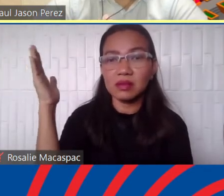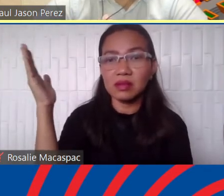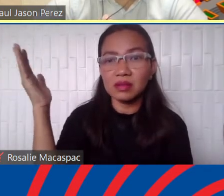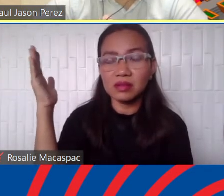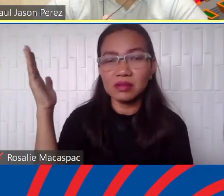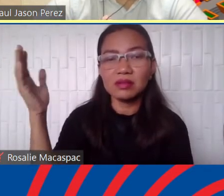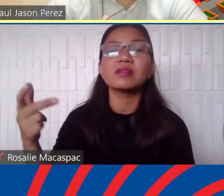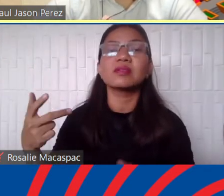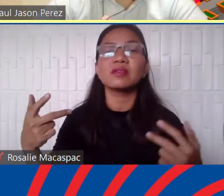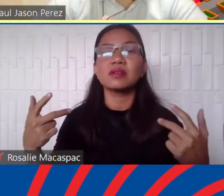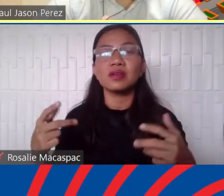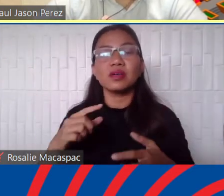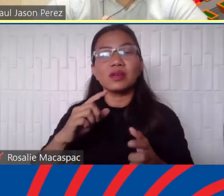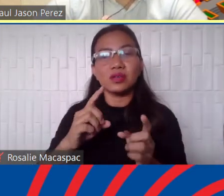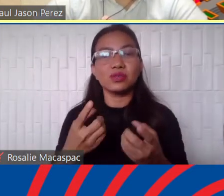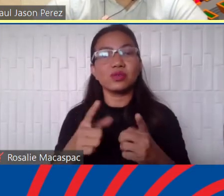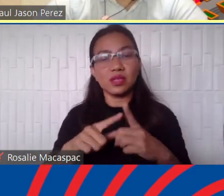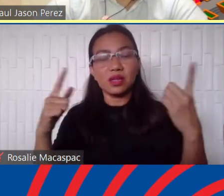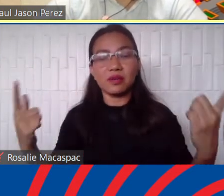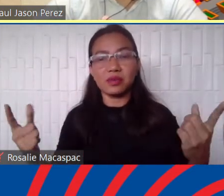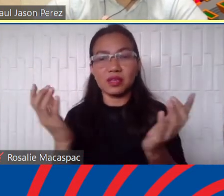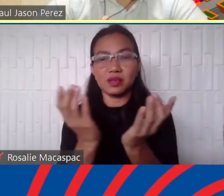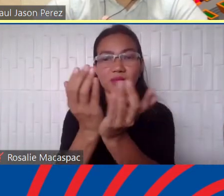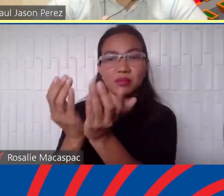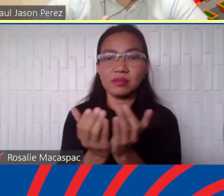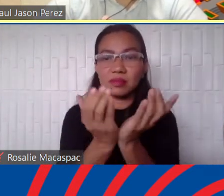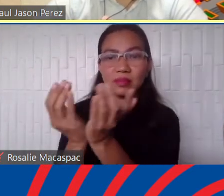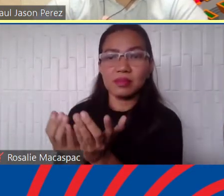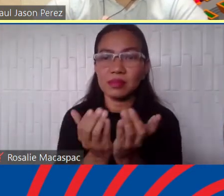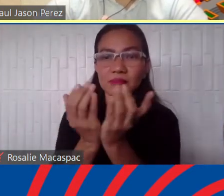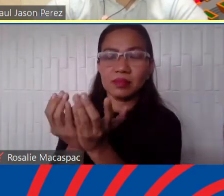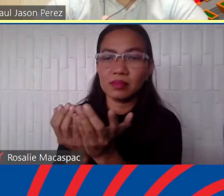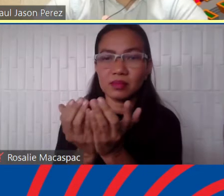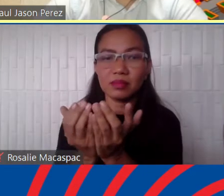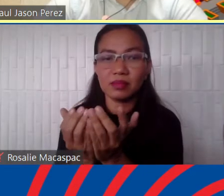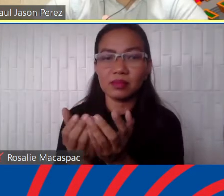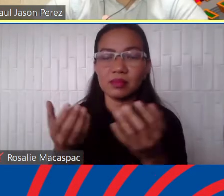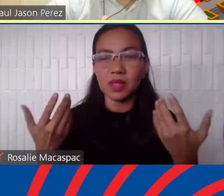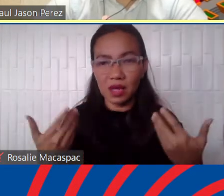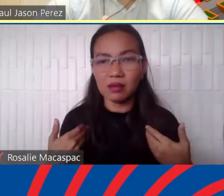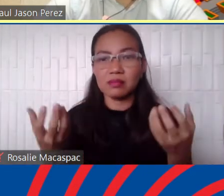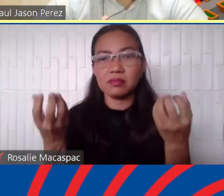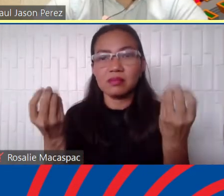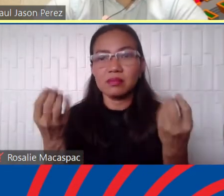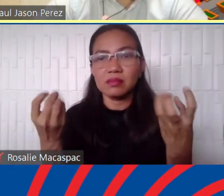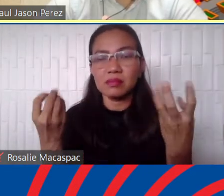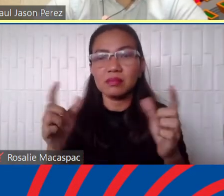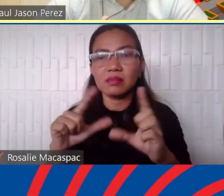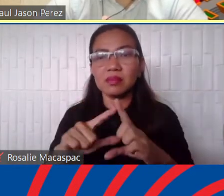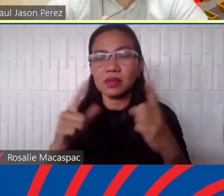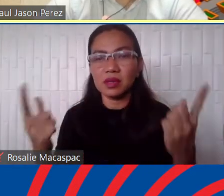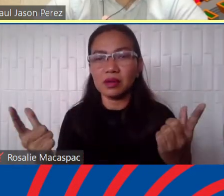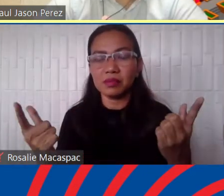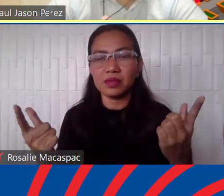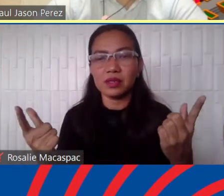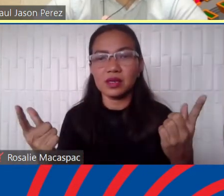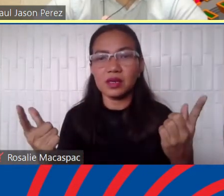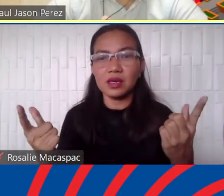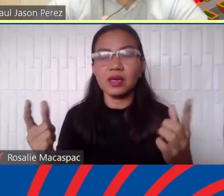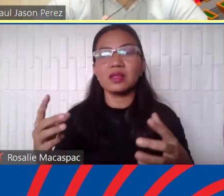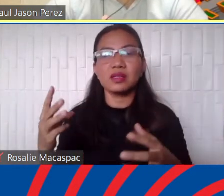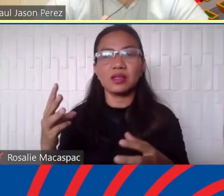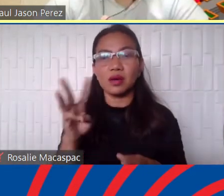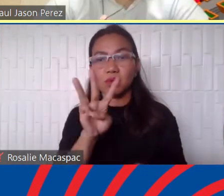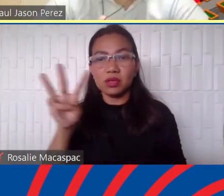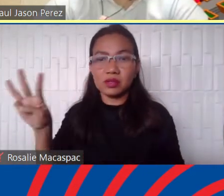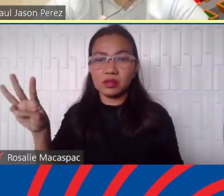nangyayari within the library community. Uh, a lot of libraries, especially in the Western countries, they are